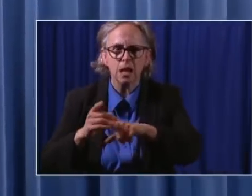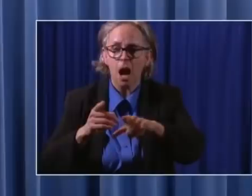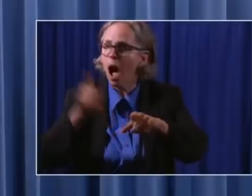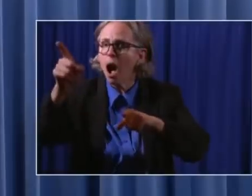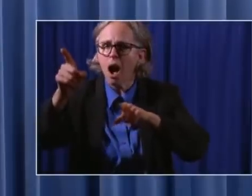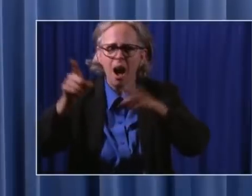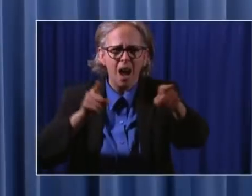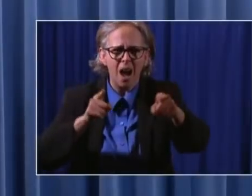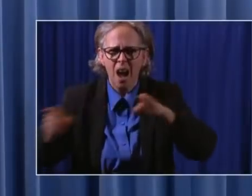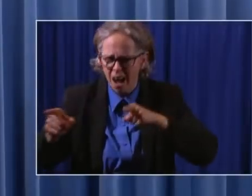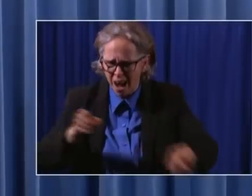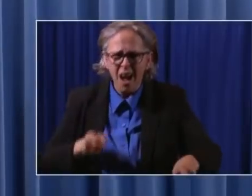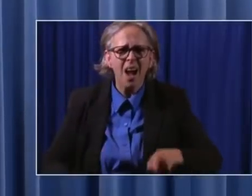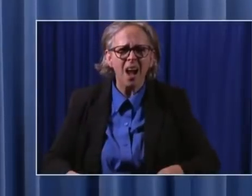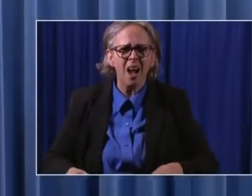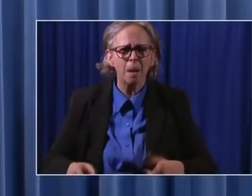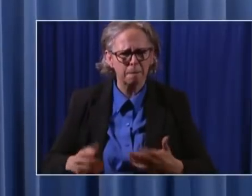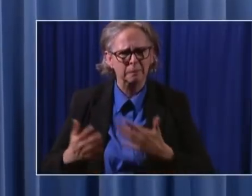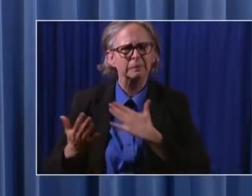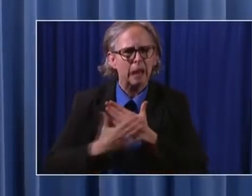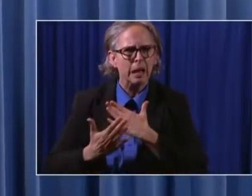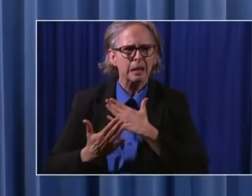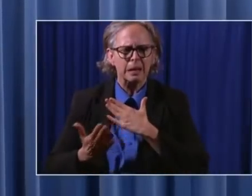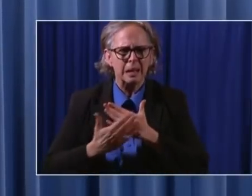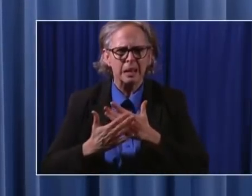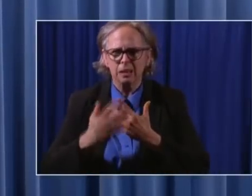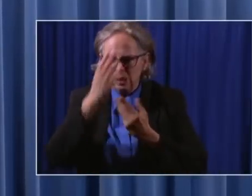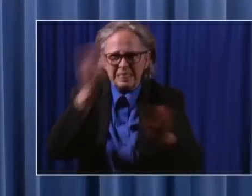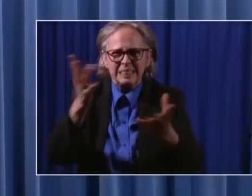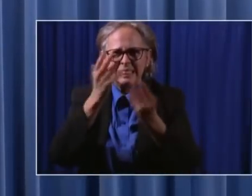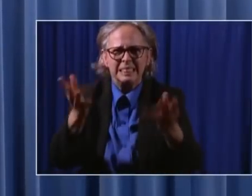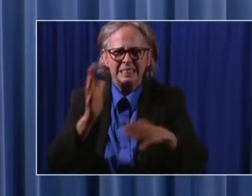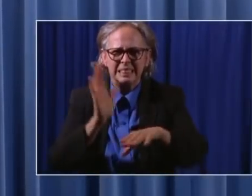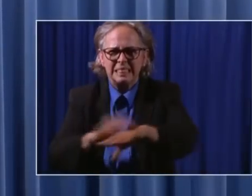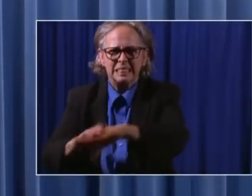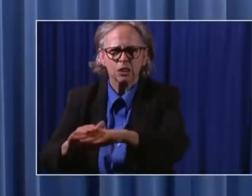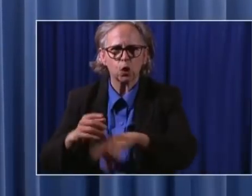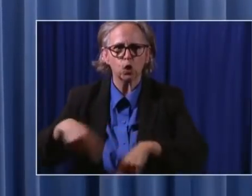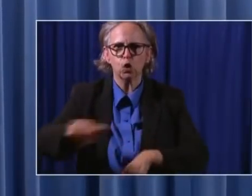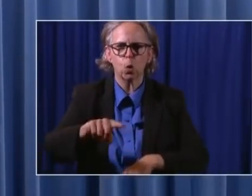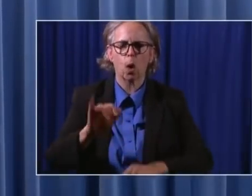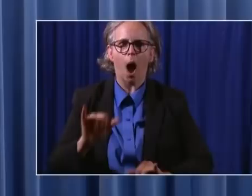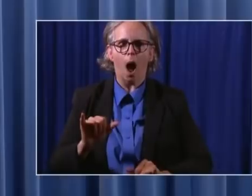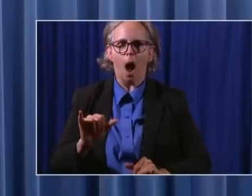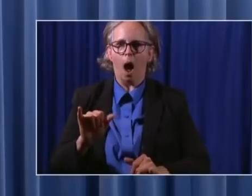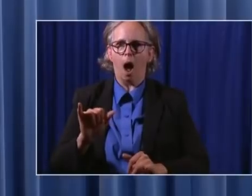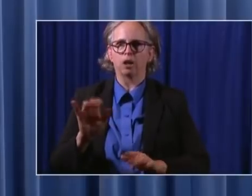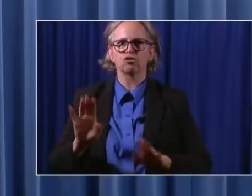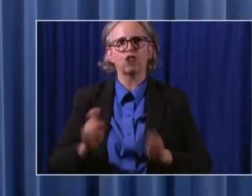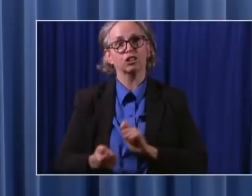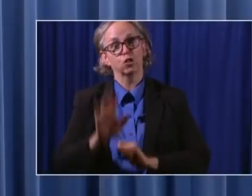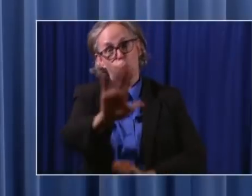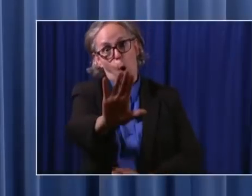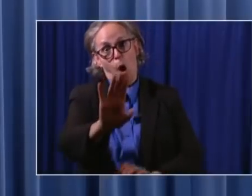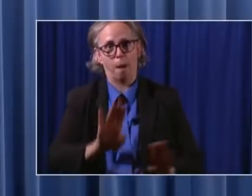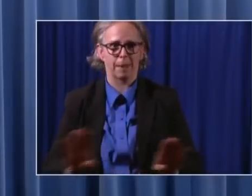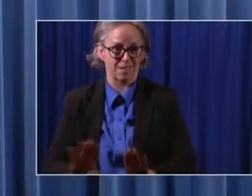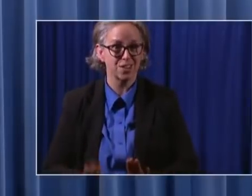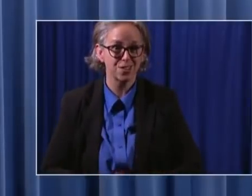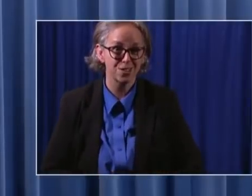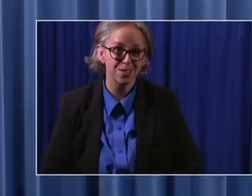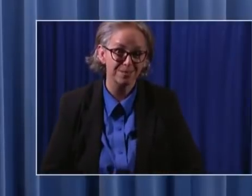the public in that county so that they can take action. And we ask them to take action. Thank you.